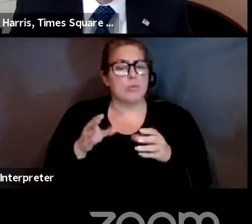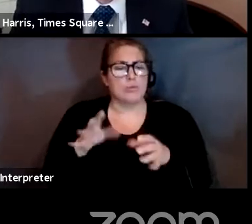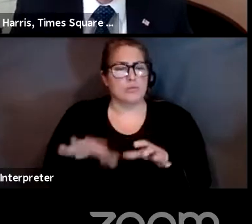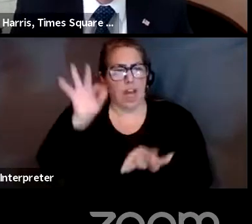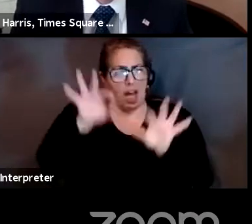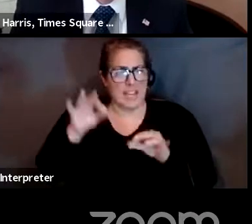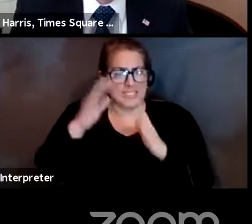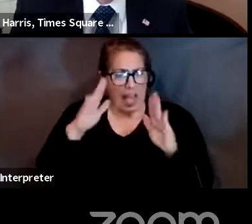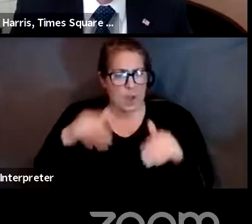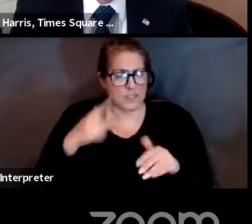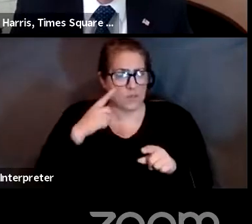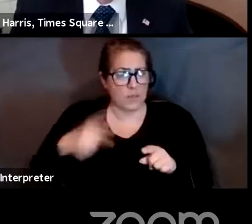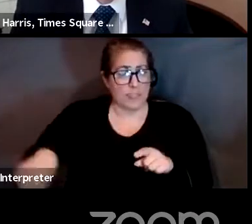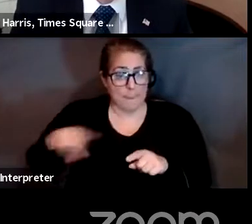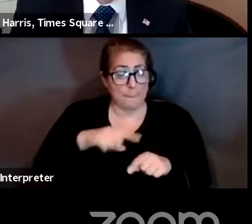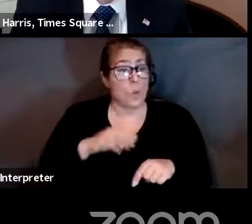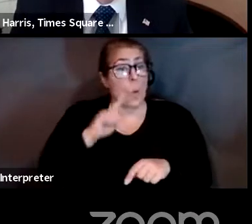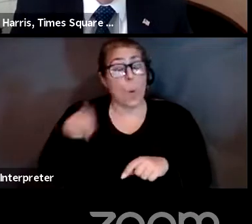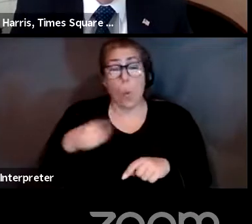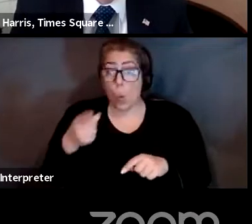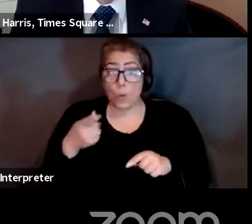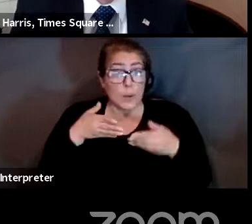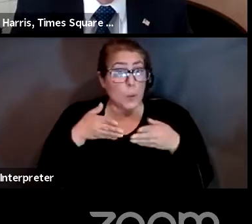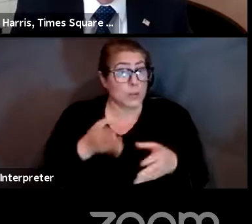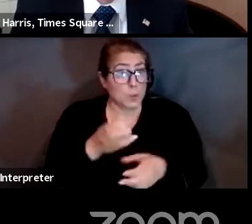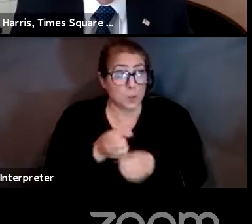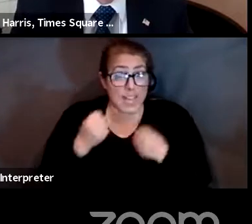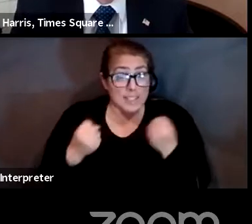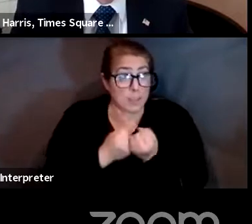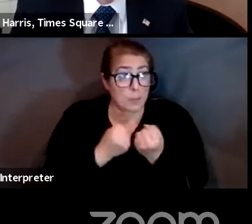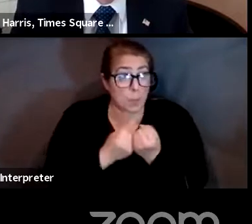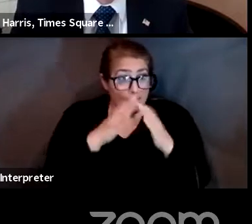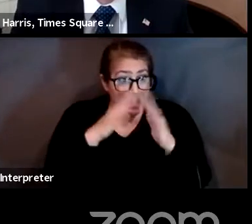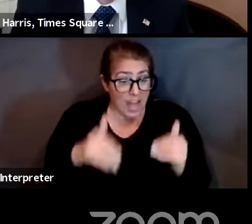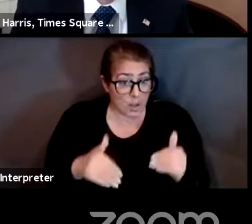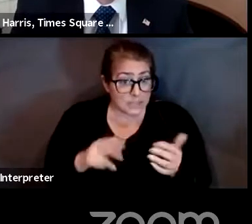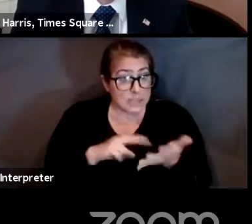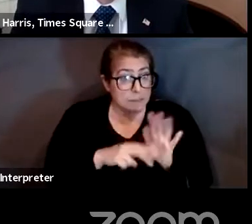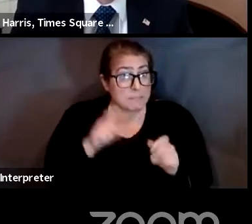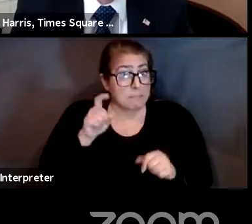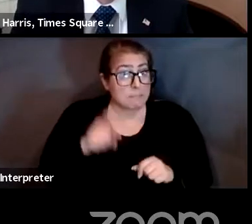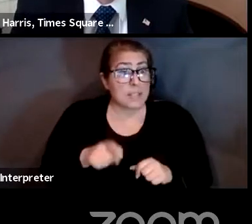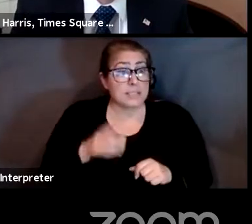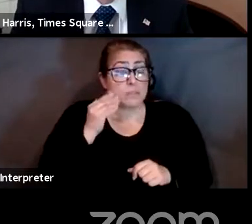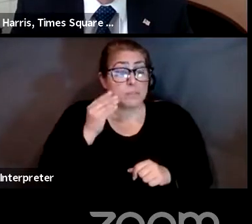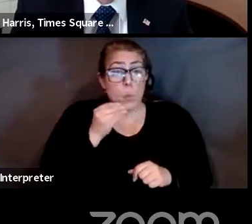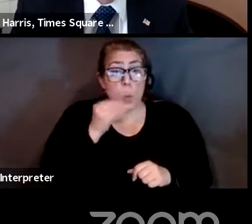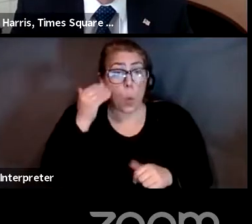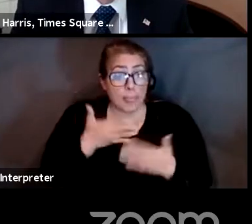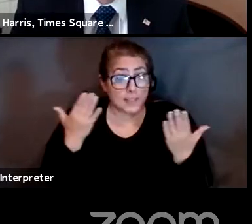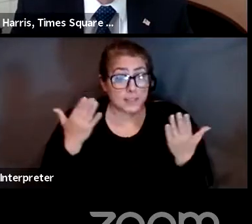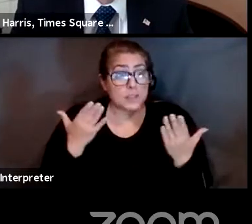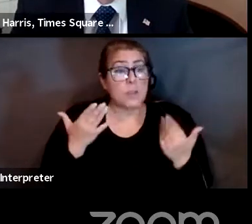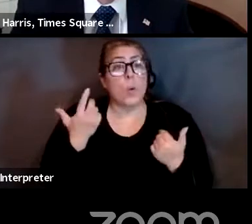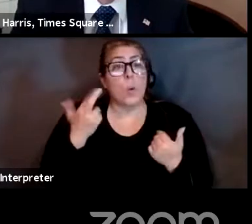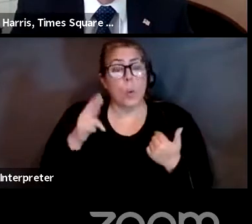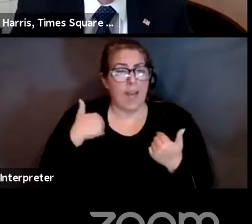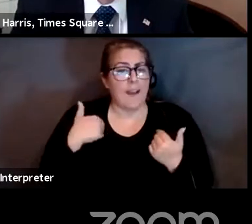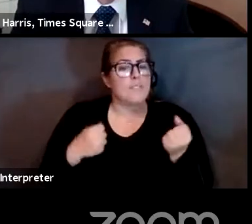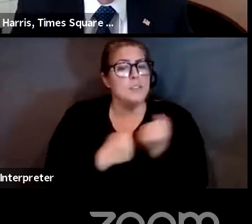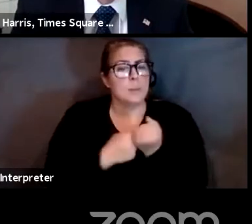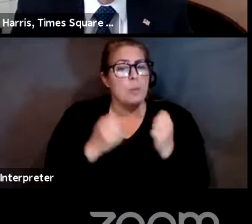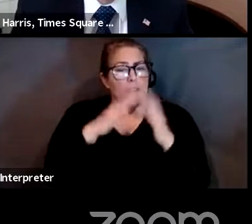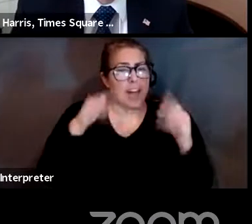Is the only pathway to supportive housing that you must have experienced homelessness, or is there supportive housing that's